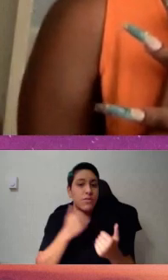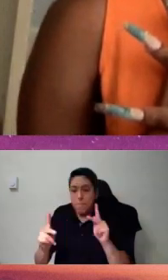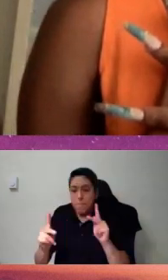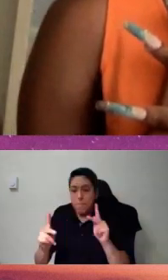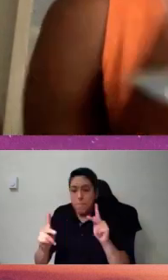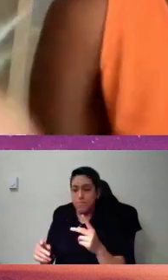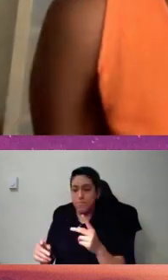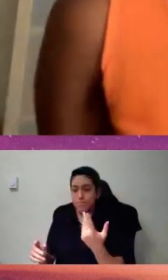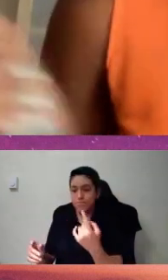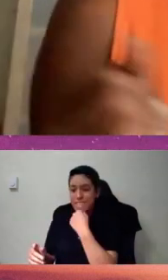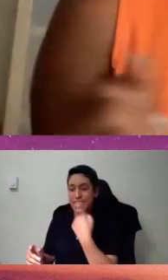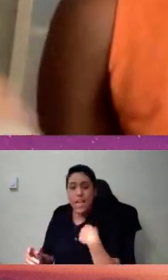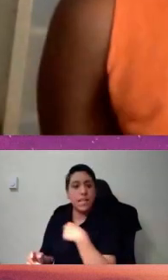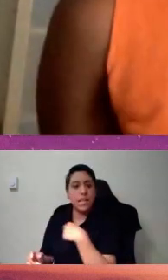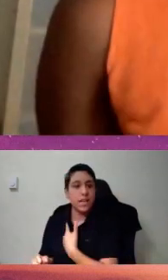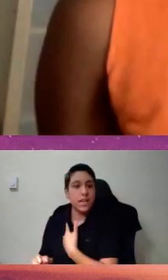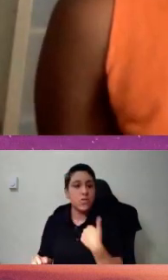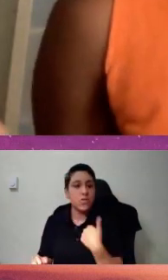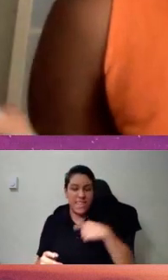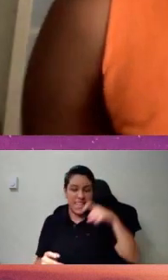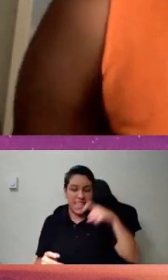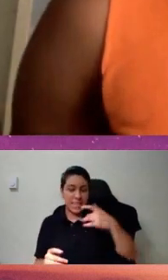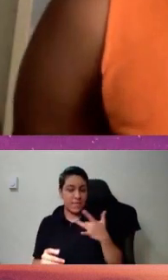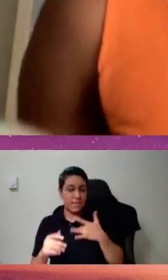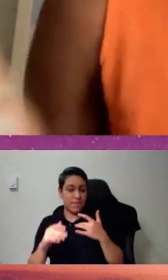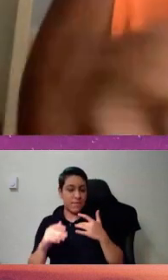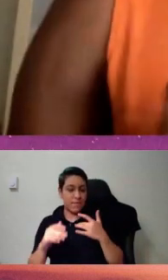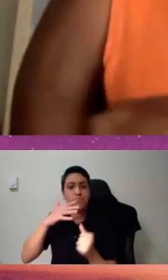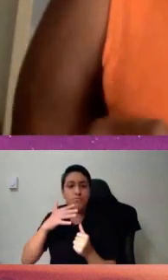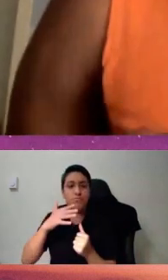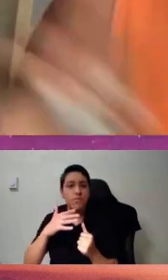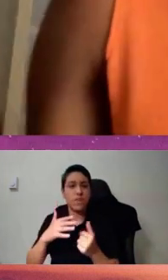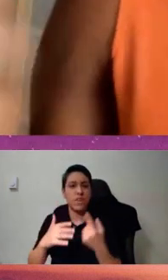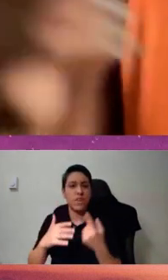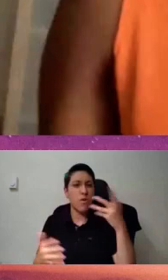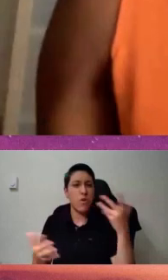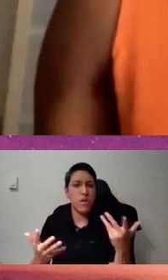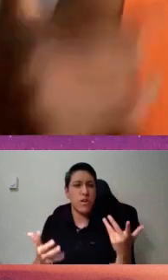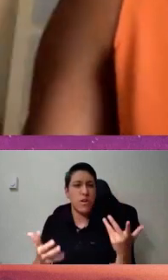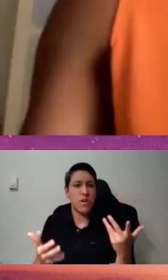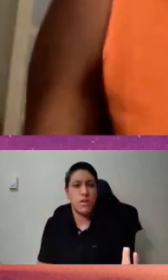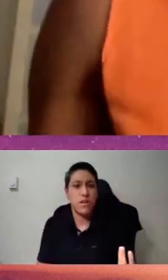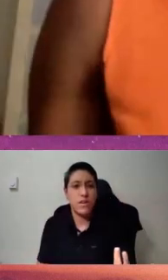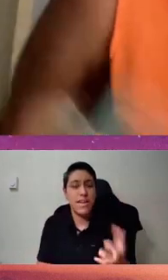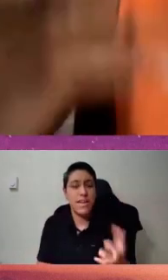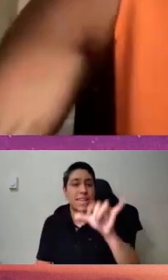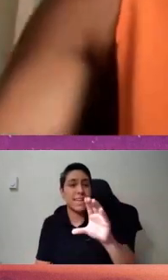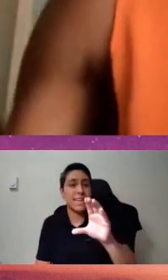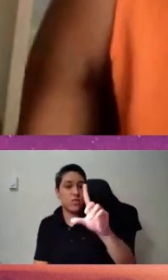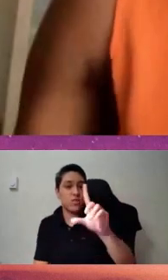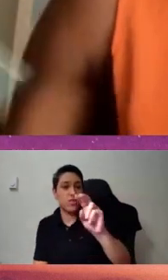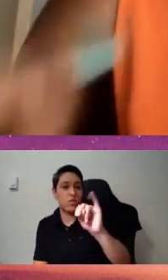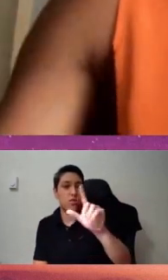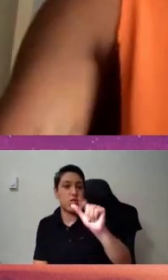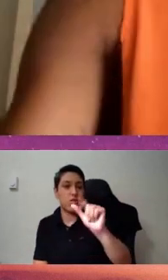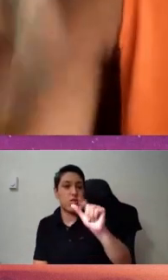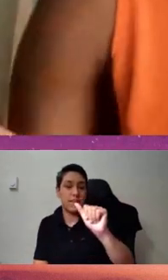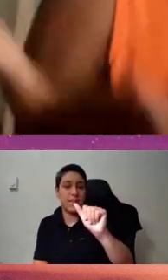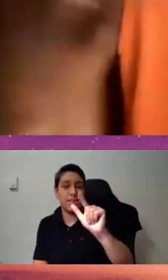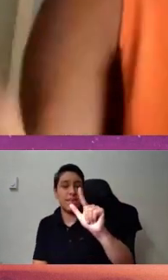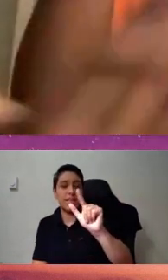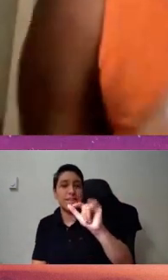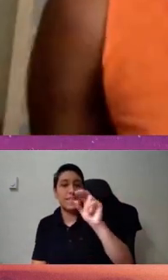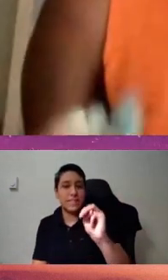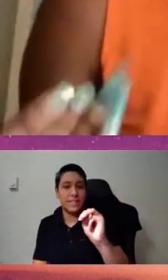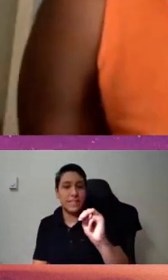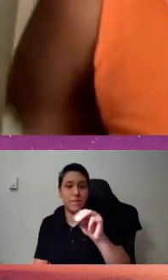what? For what? No, that's colonialism. That's an arrogance. That's an entitlement to you thinking